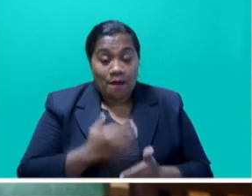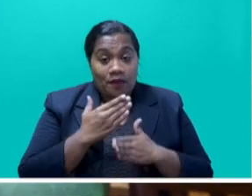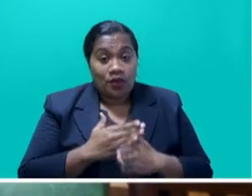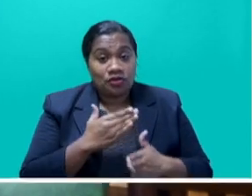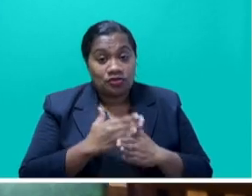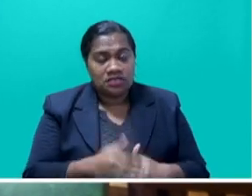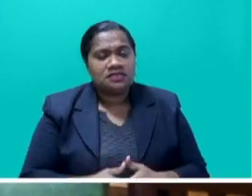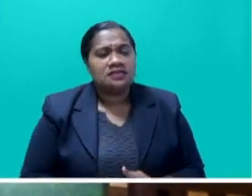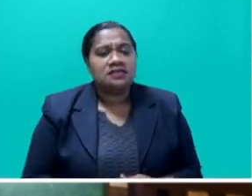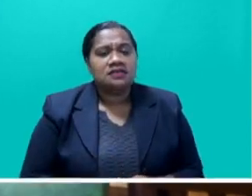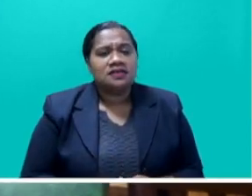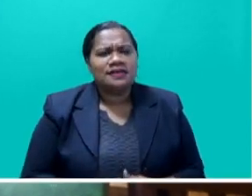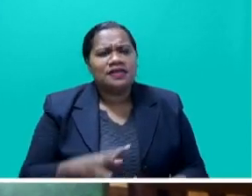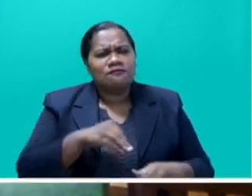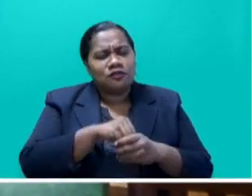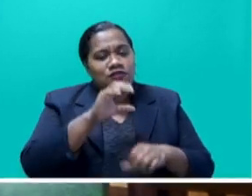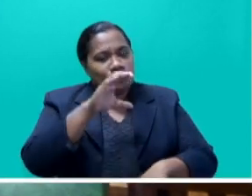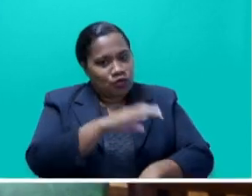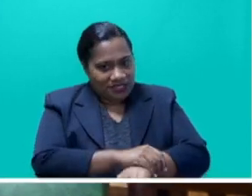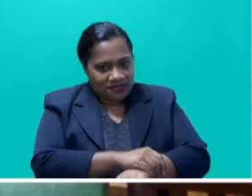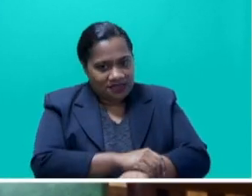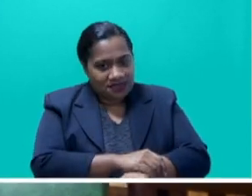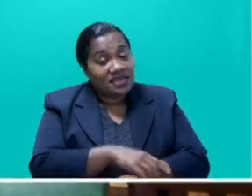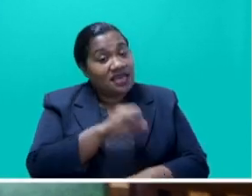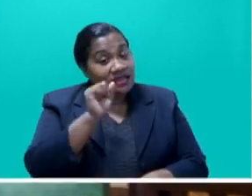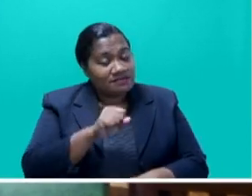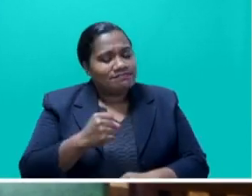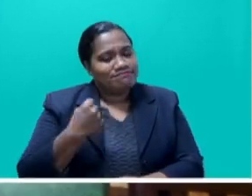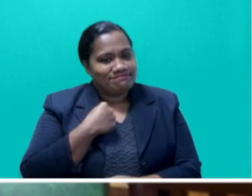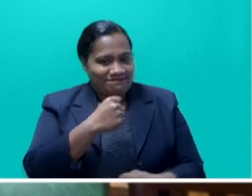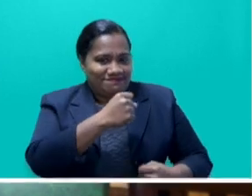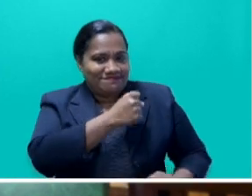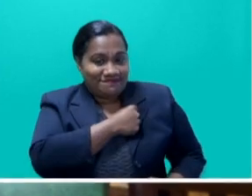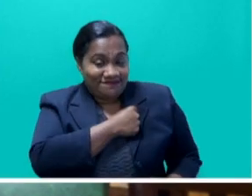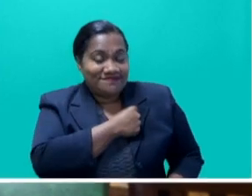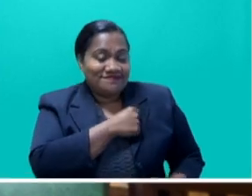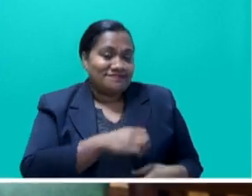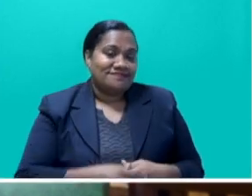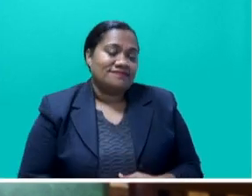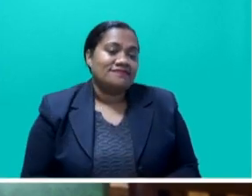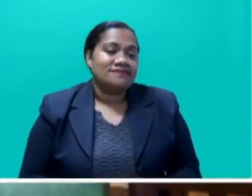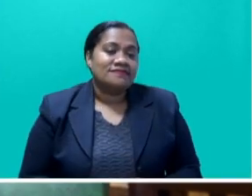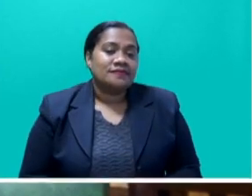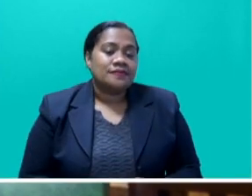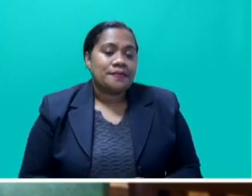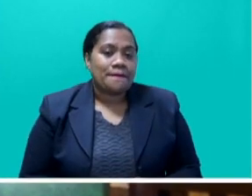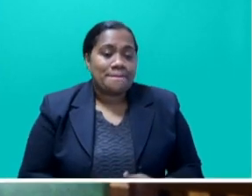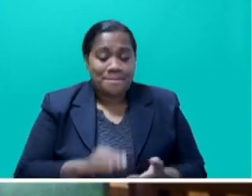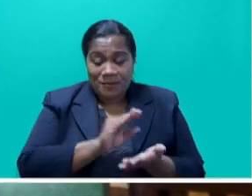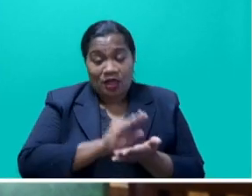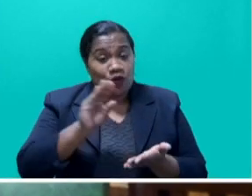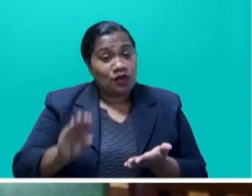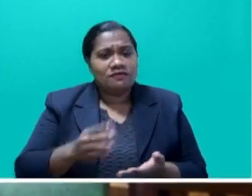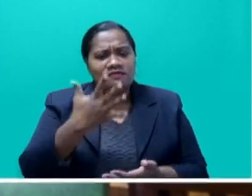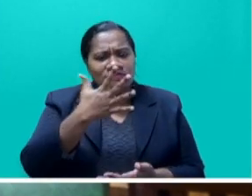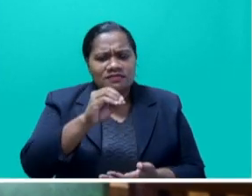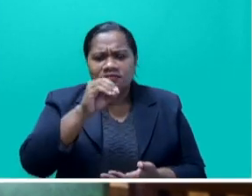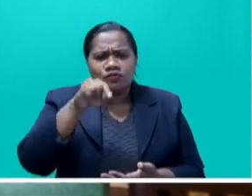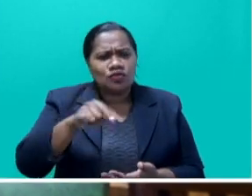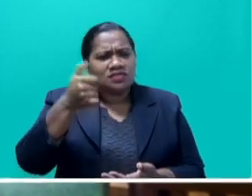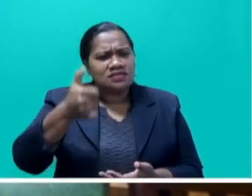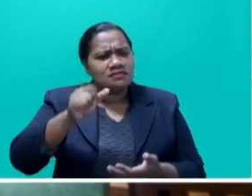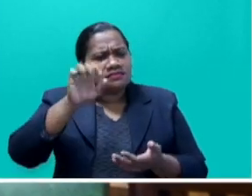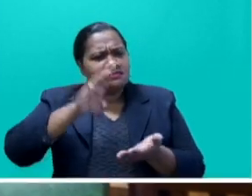this involves the police and of course the RFMF. In this regard, Mr. Speaker, sir, the allocation of 50.6 million